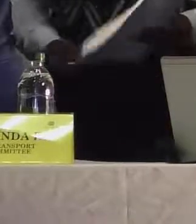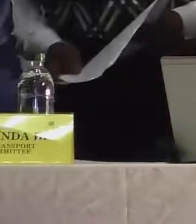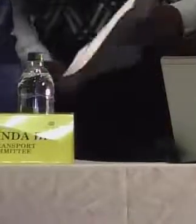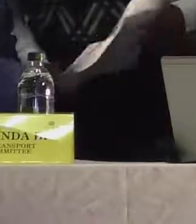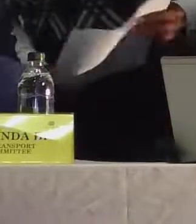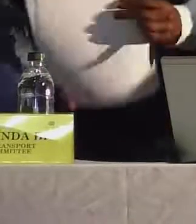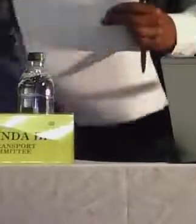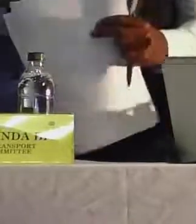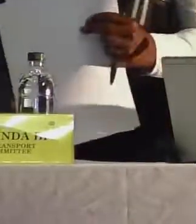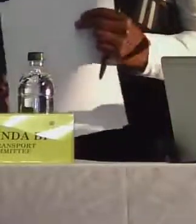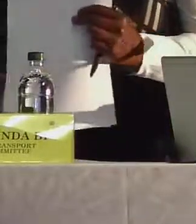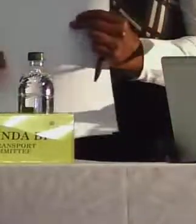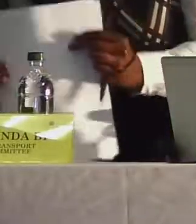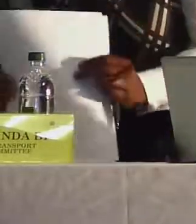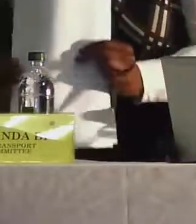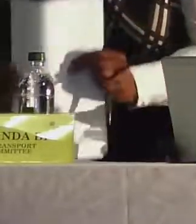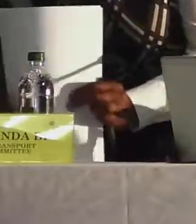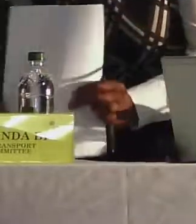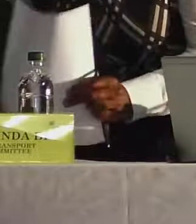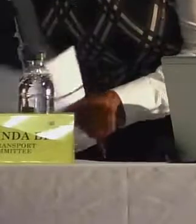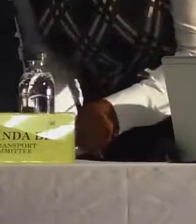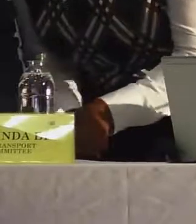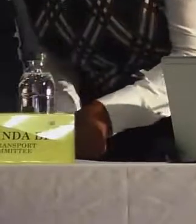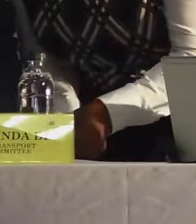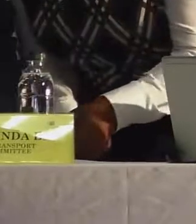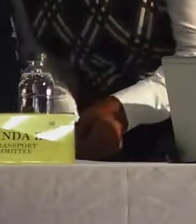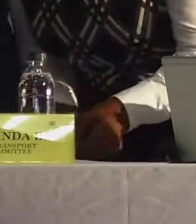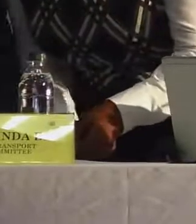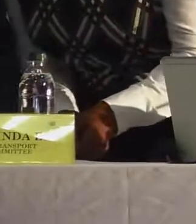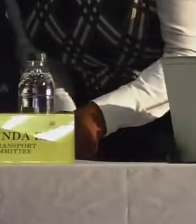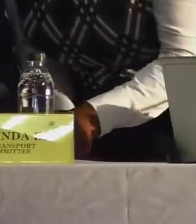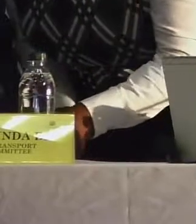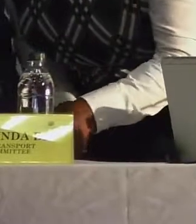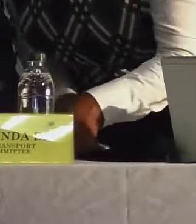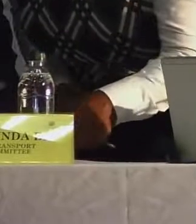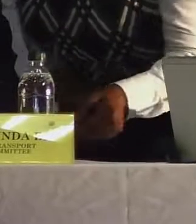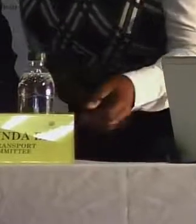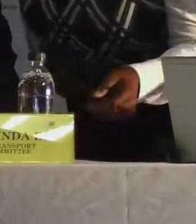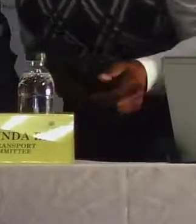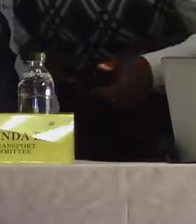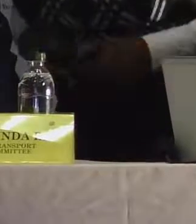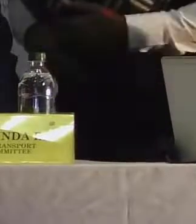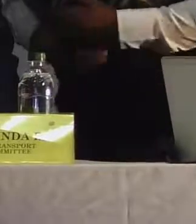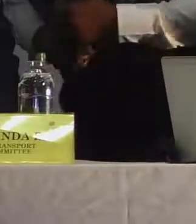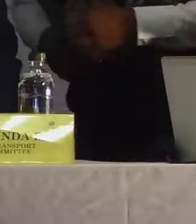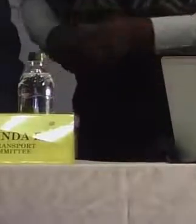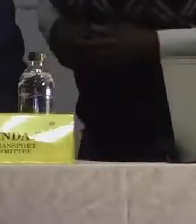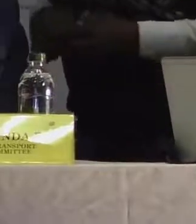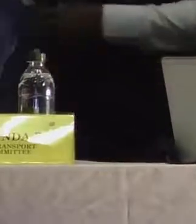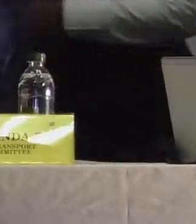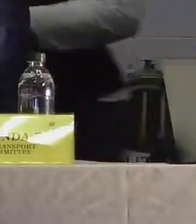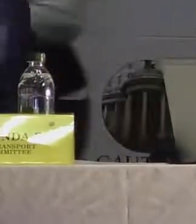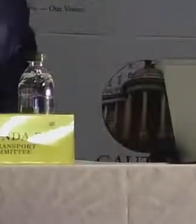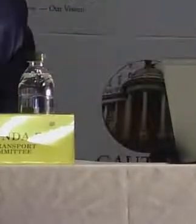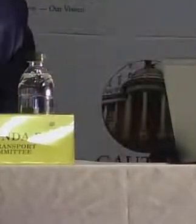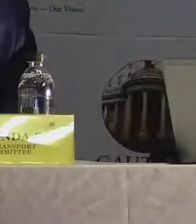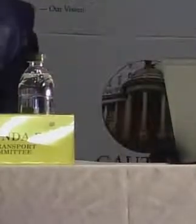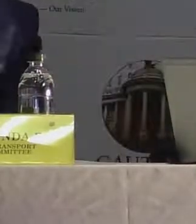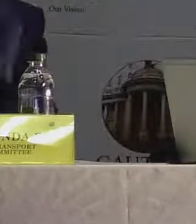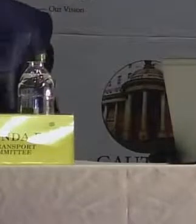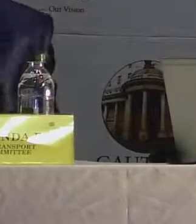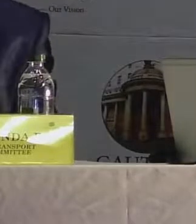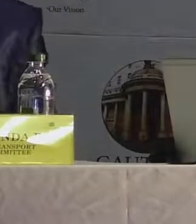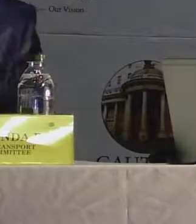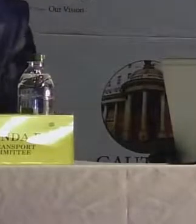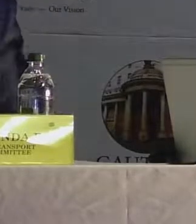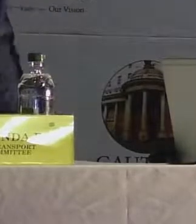I've already indicated, we've already welcomed you, our guests that are here with us. I would also like to extend